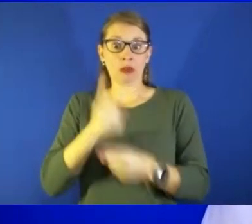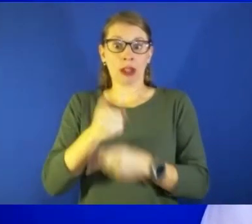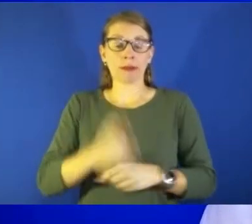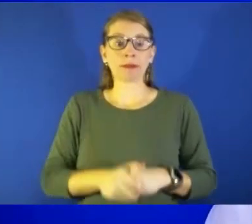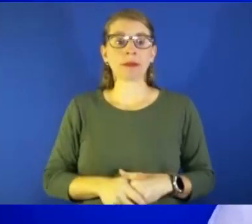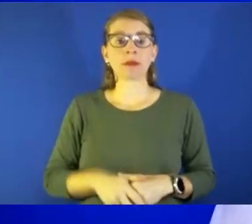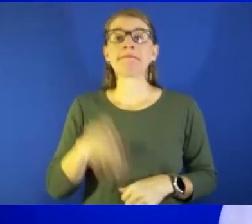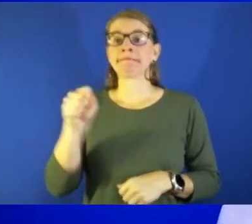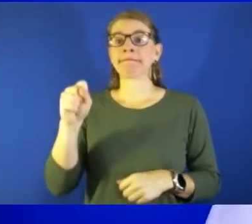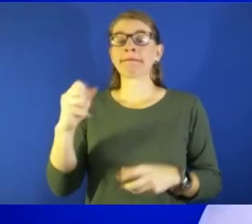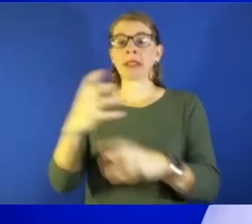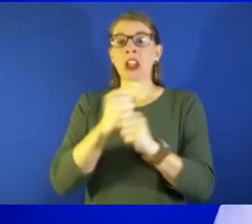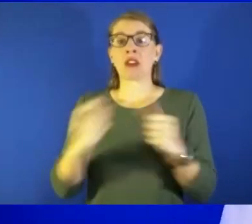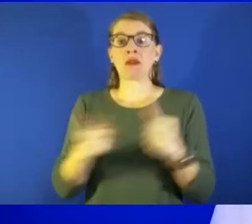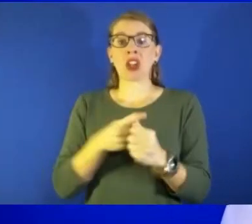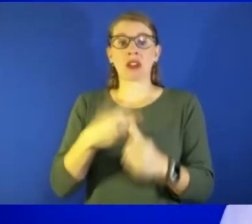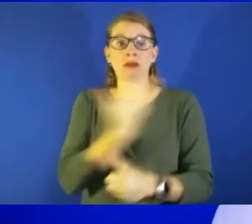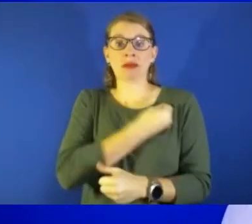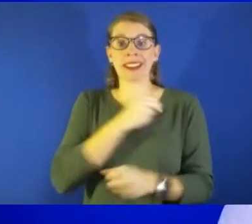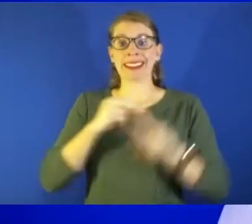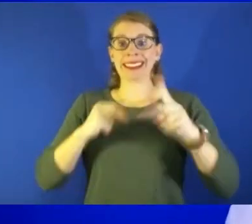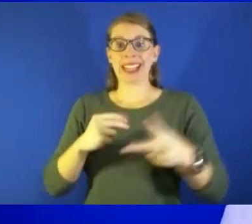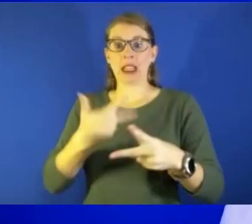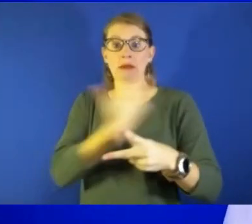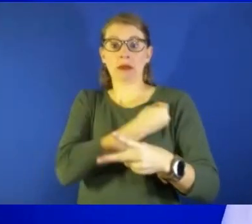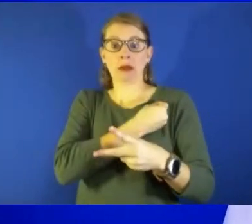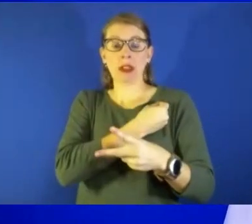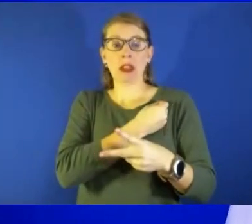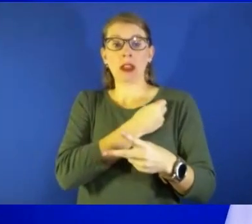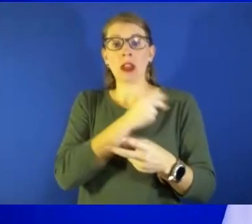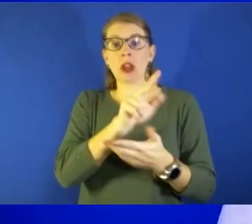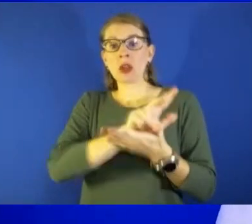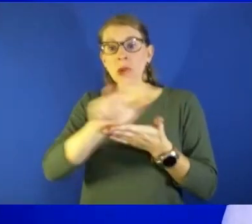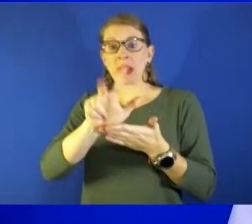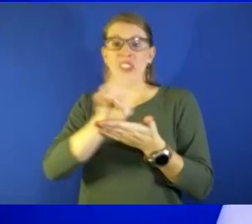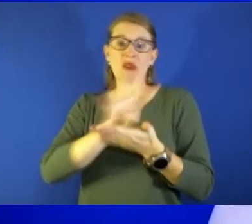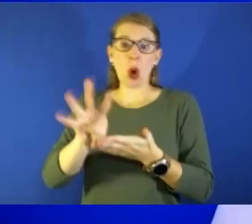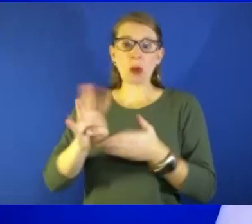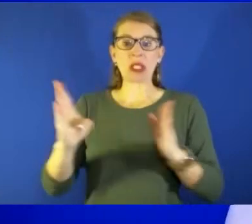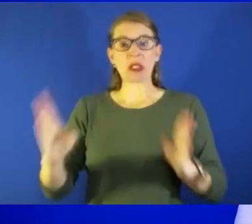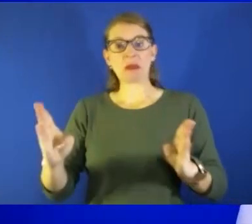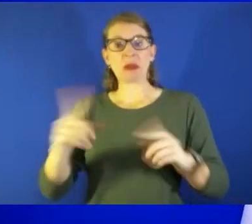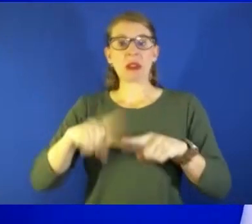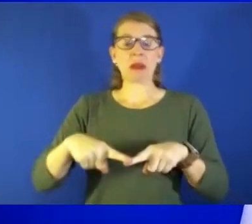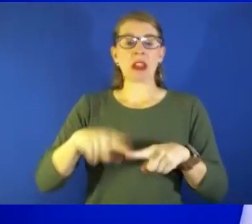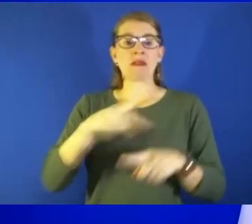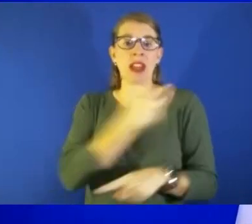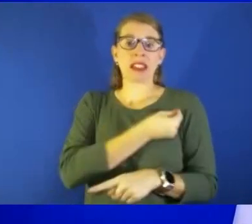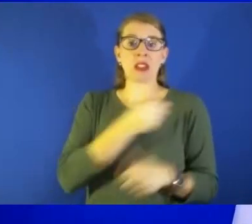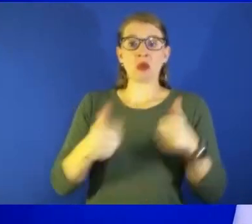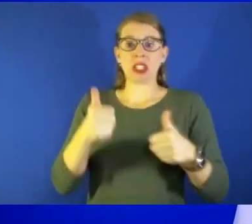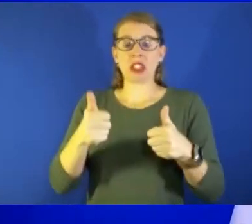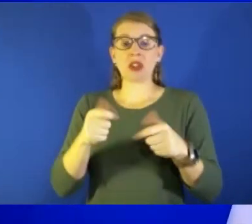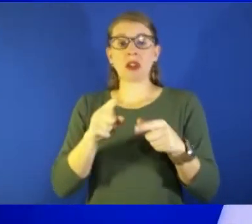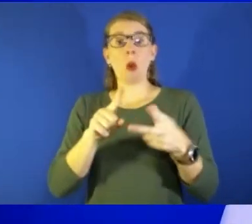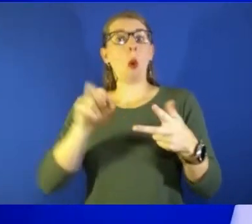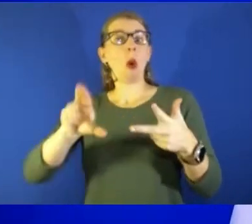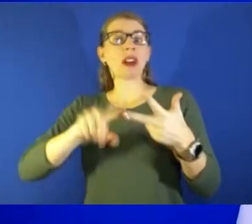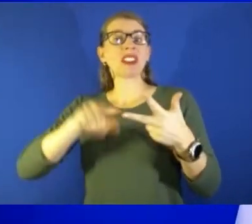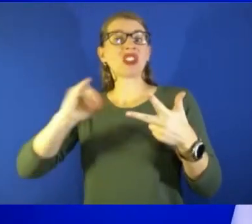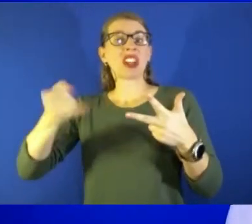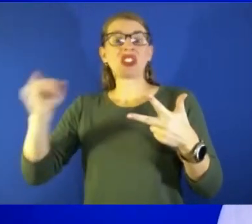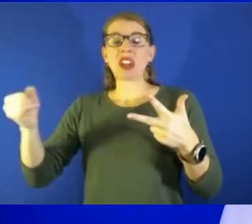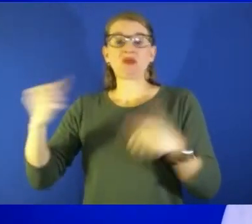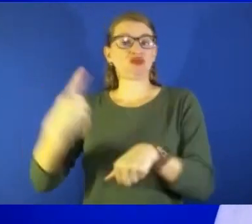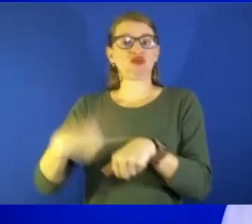first dose. You know, your second dose should be in 3 to 4 weeks, depending on what vaccine you get, or go get Johnson & Johnson vaccine. That's just